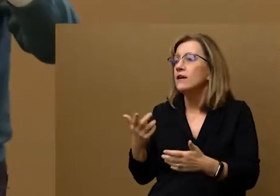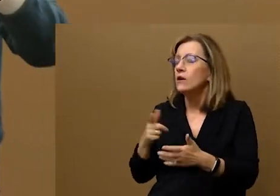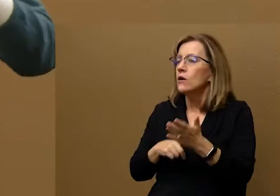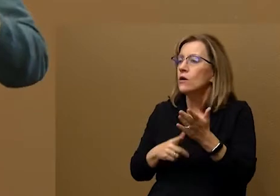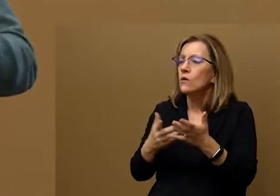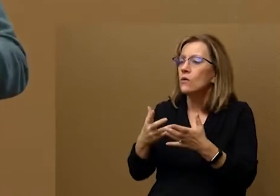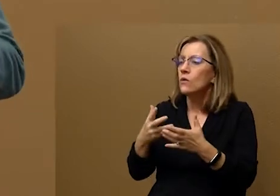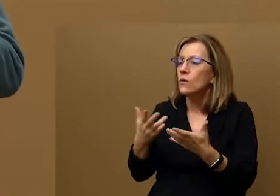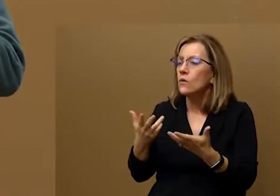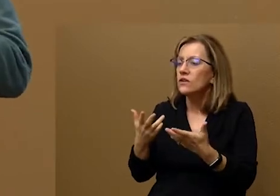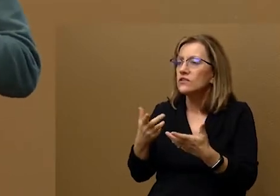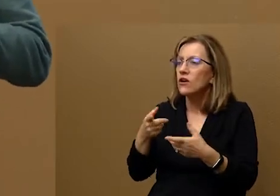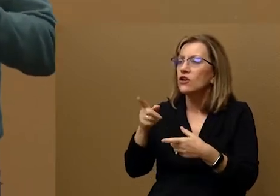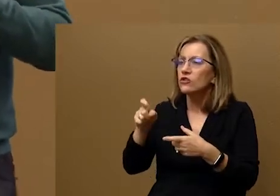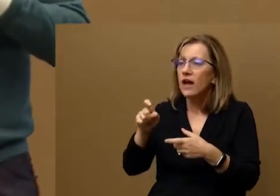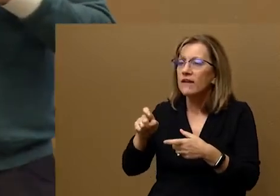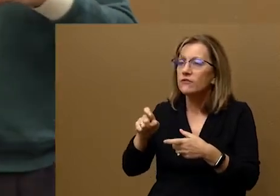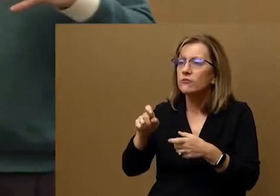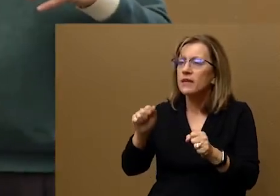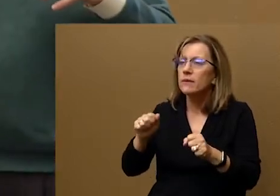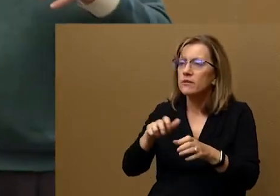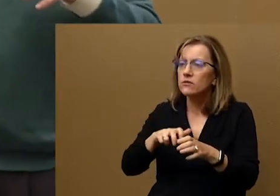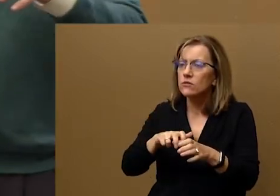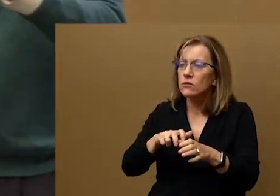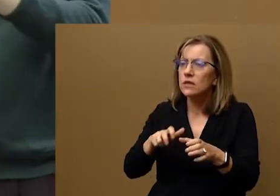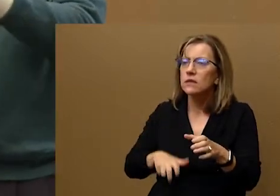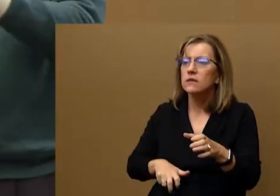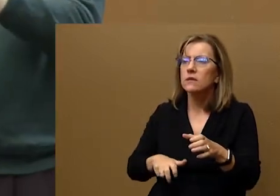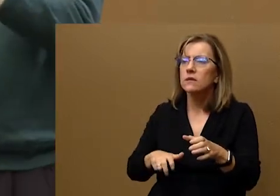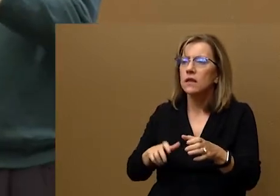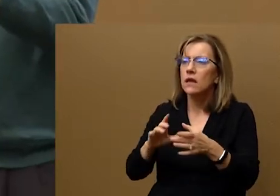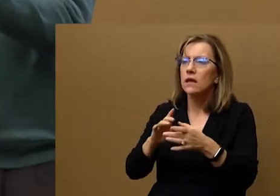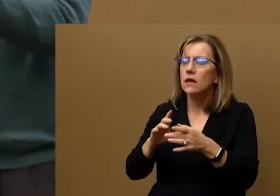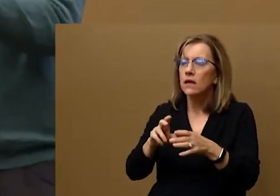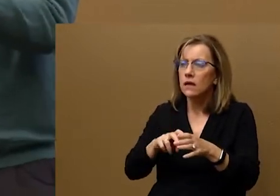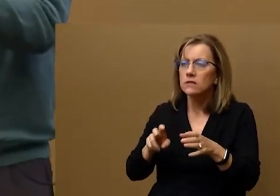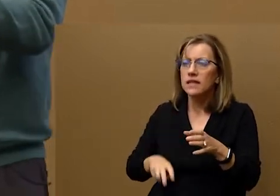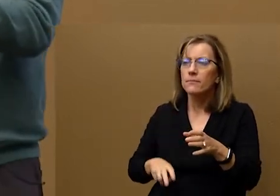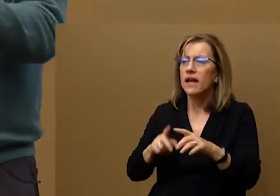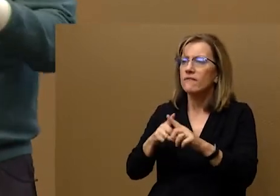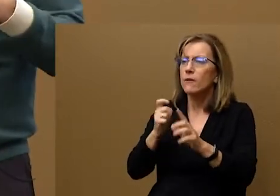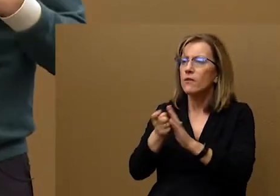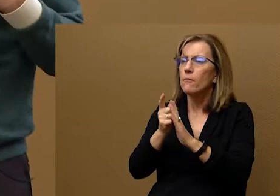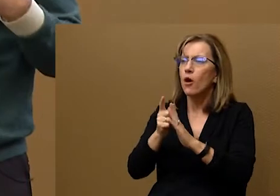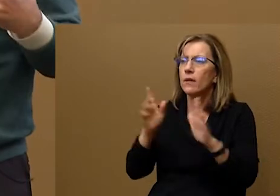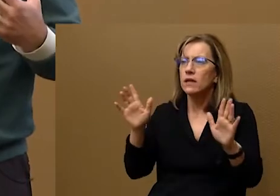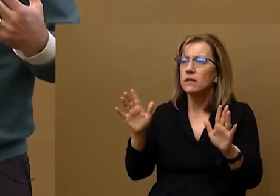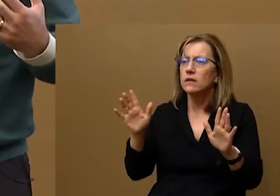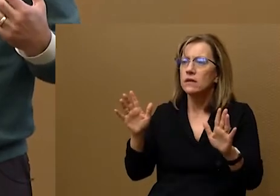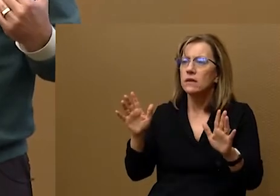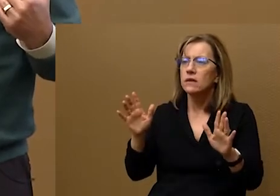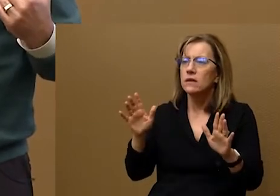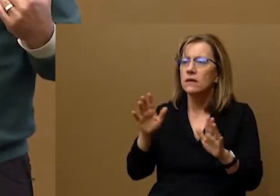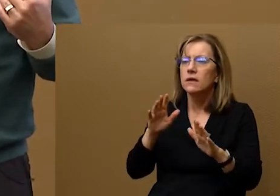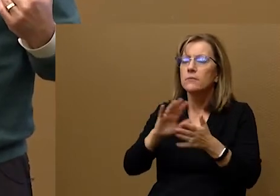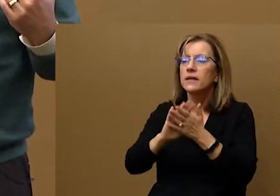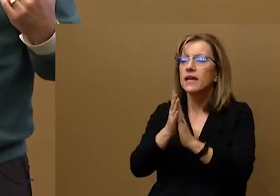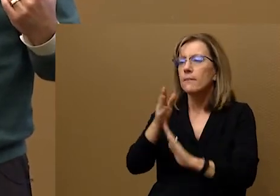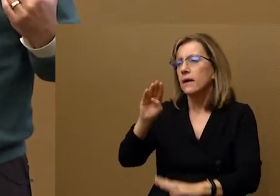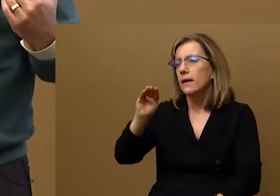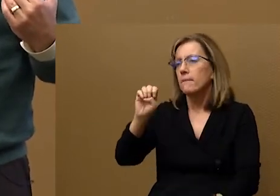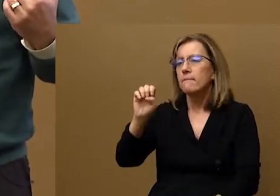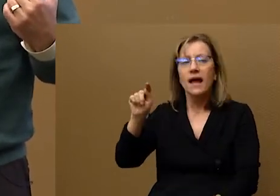What's involved in that? First, I have to be able, it's the ability to step back from the moment. Another way to say that is to